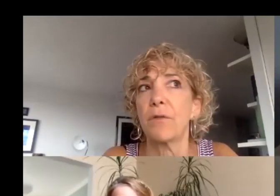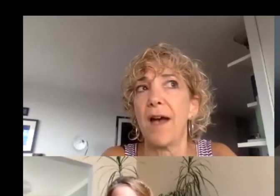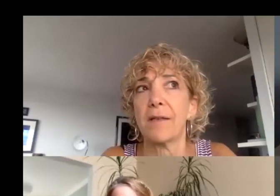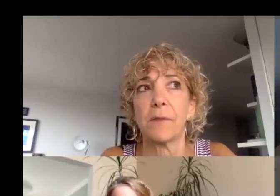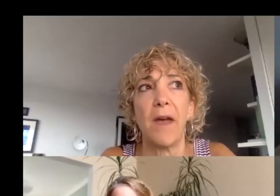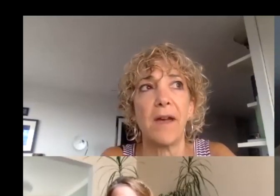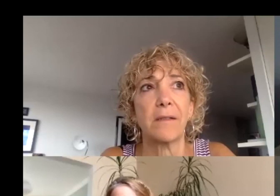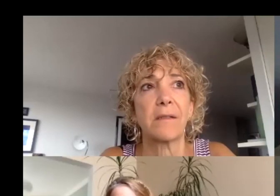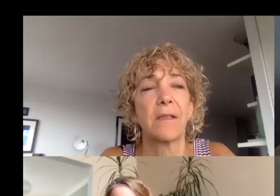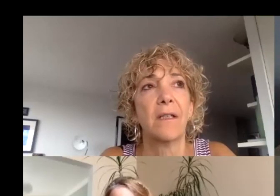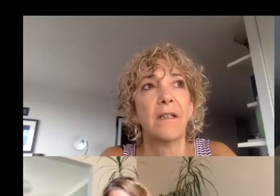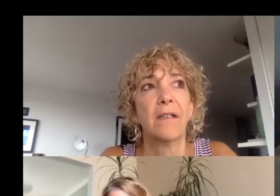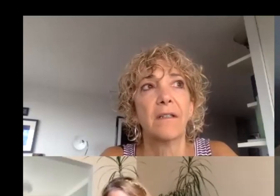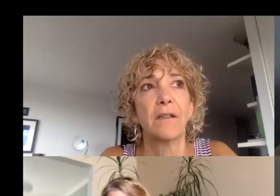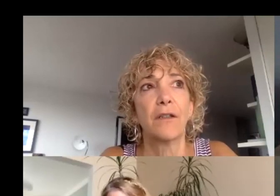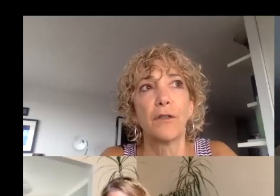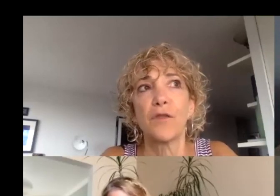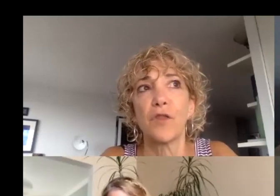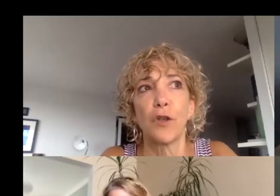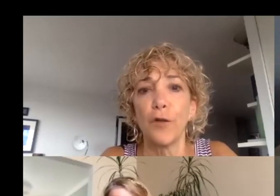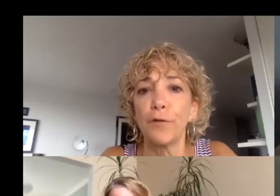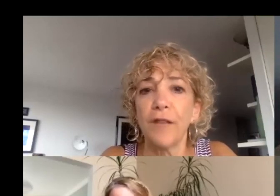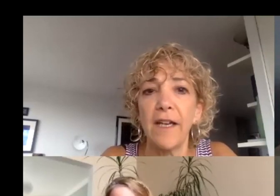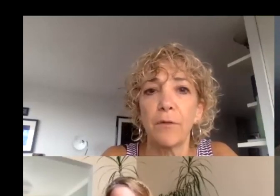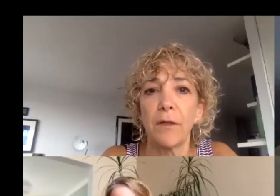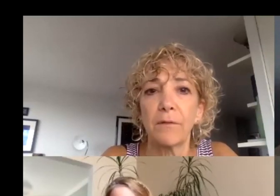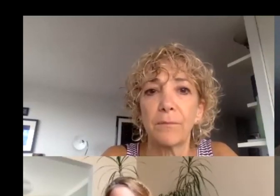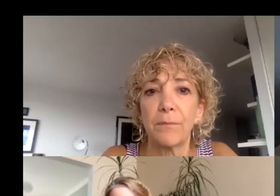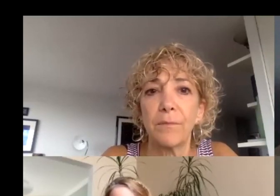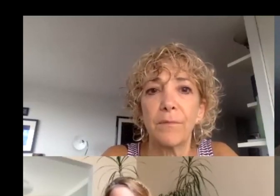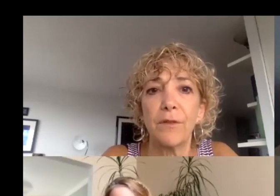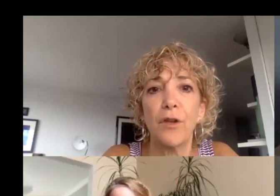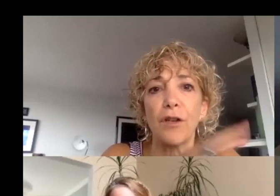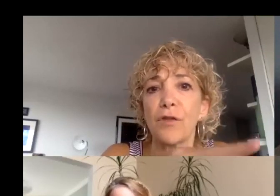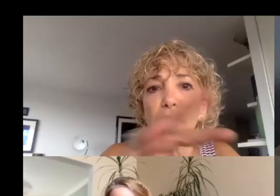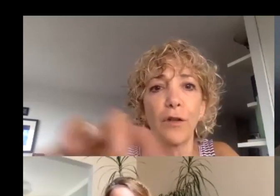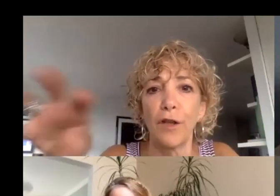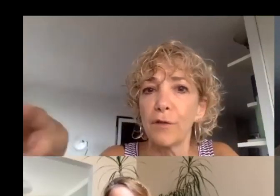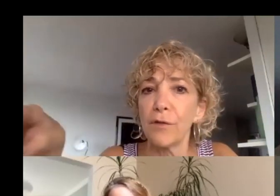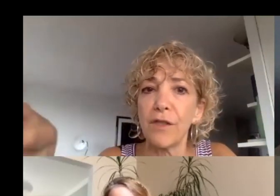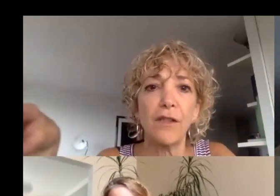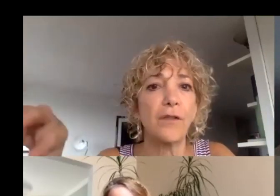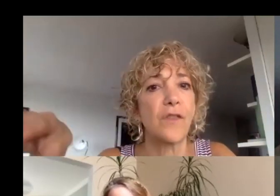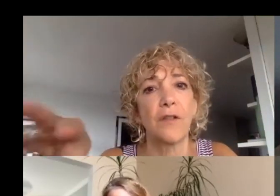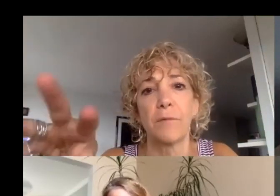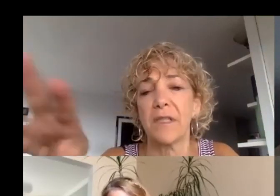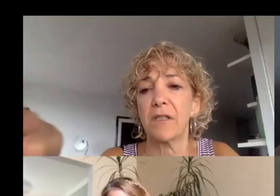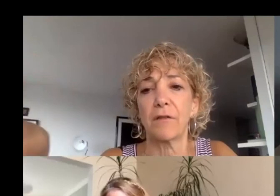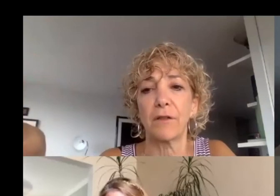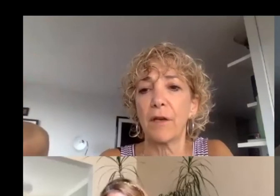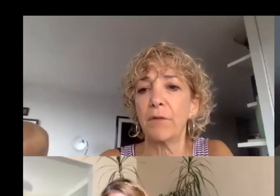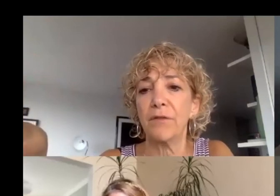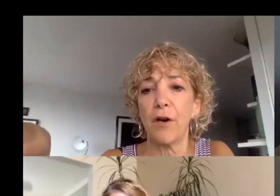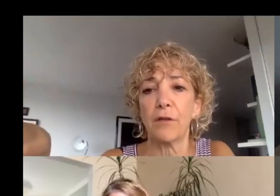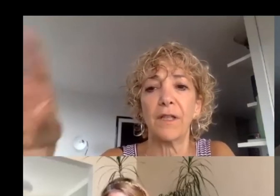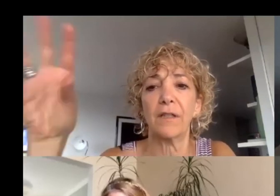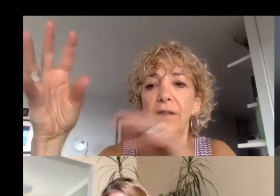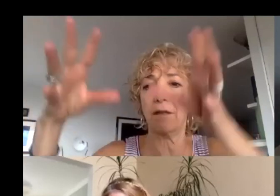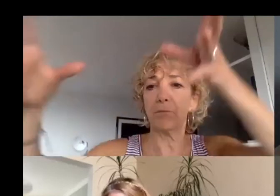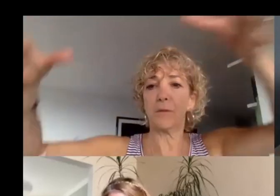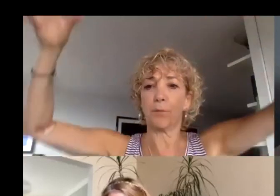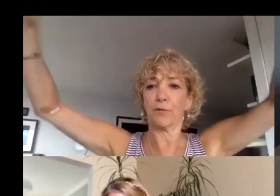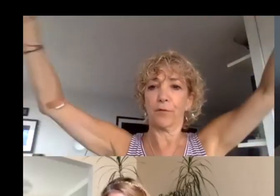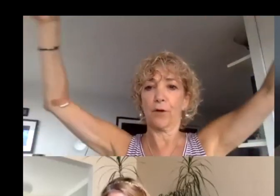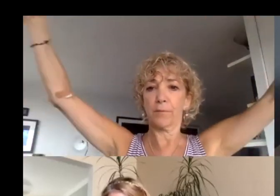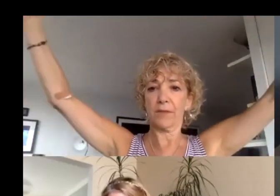aspects, of solo flight, where your solos that you've done or material that we've all created can be performed